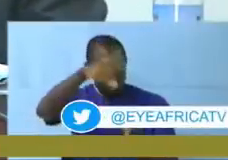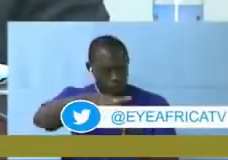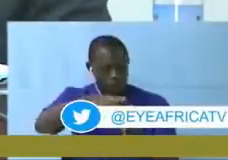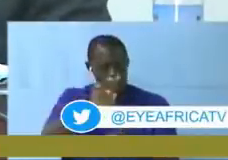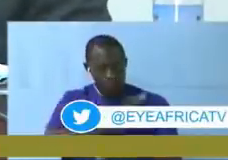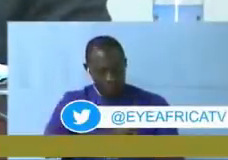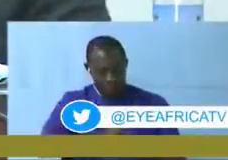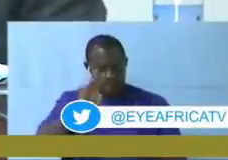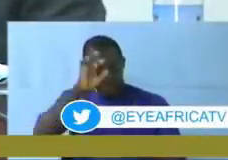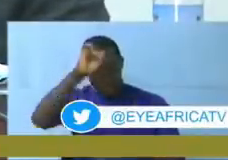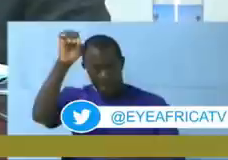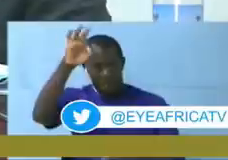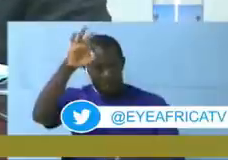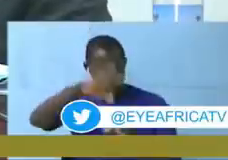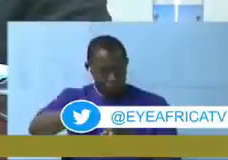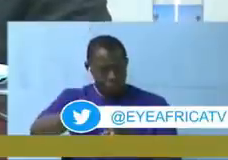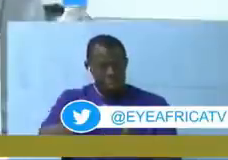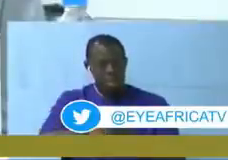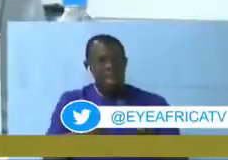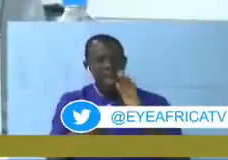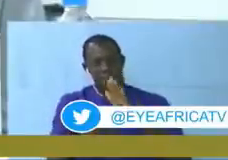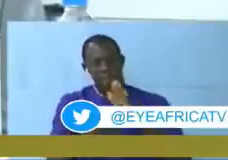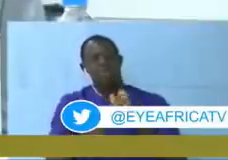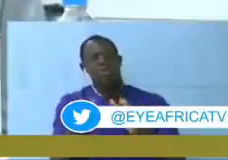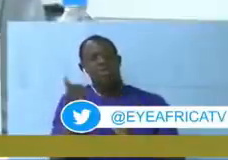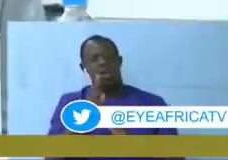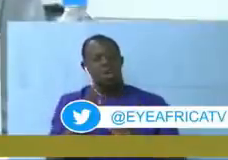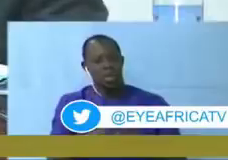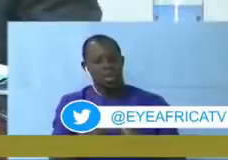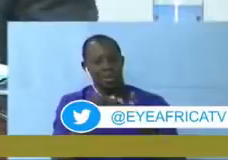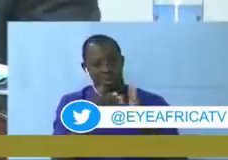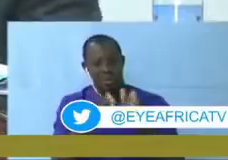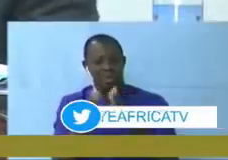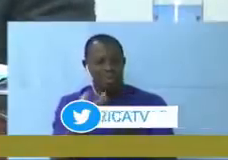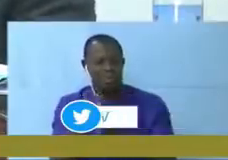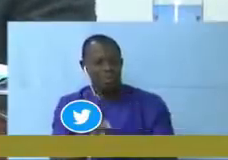njeriñam ci systeme yi